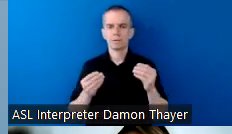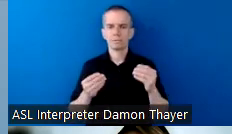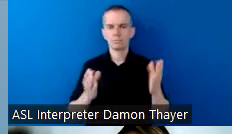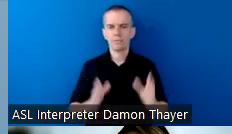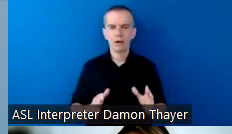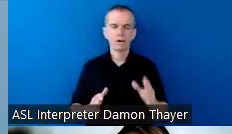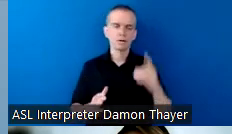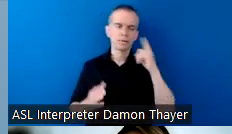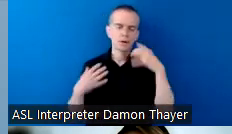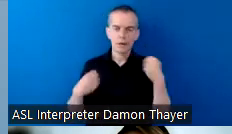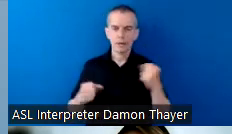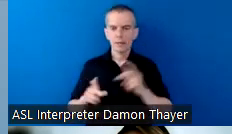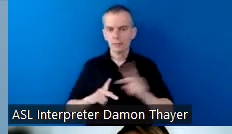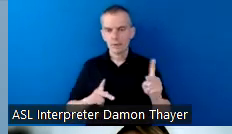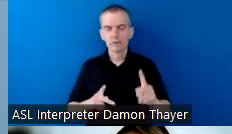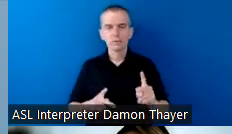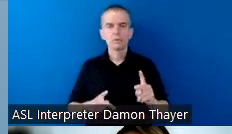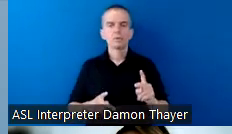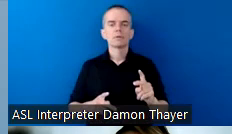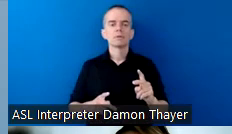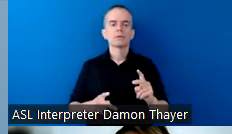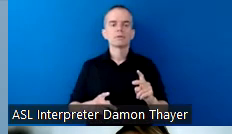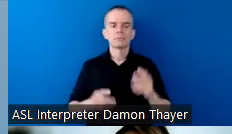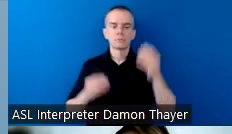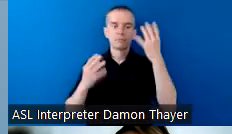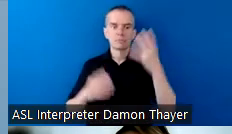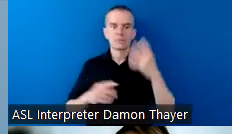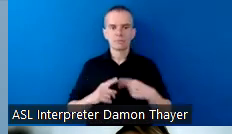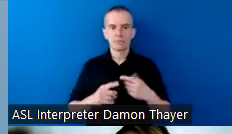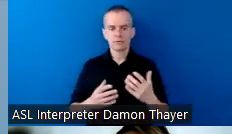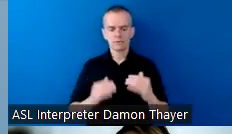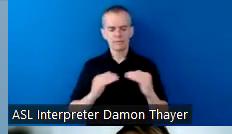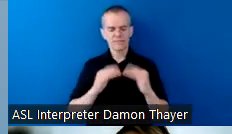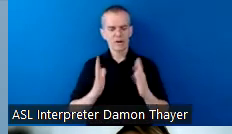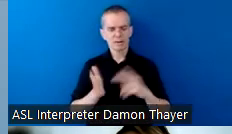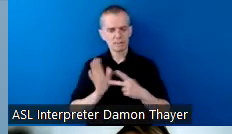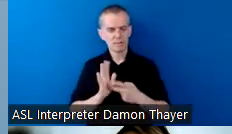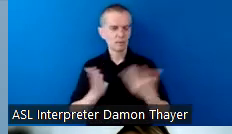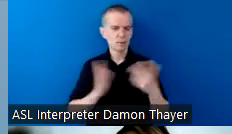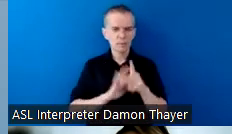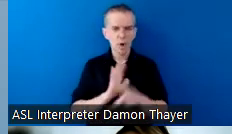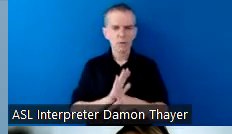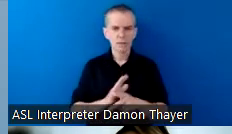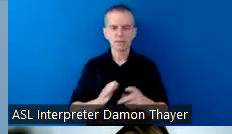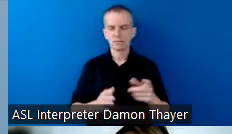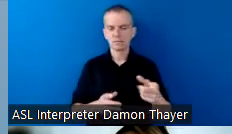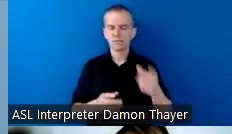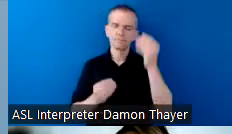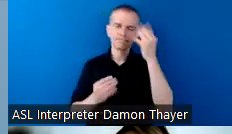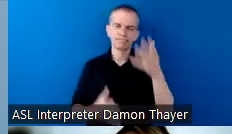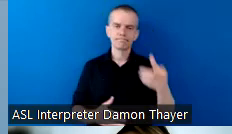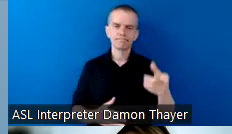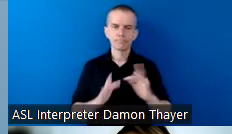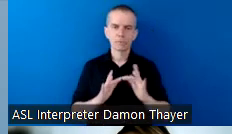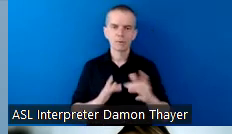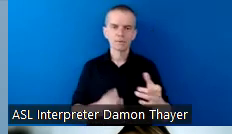or mental health professional, information about what fair housing is, what the policies are in Oregon, both on our website